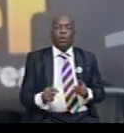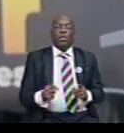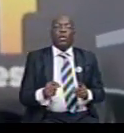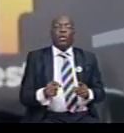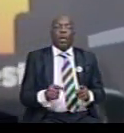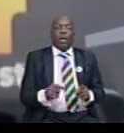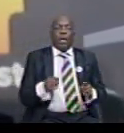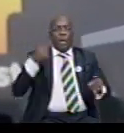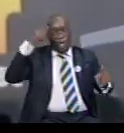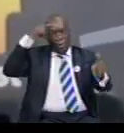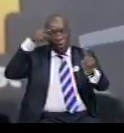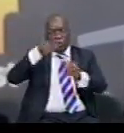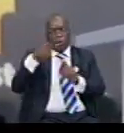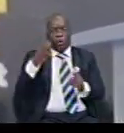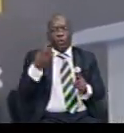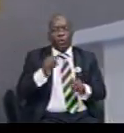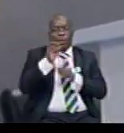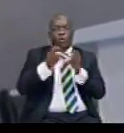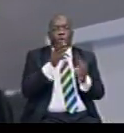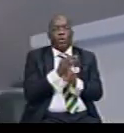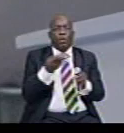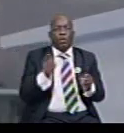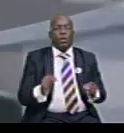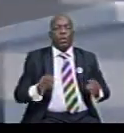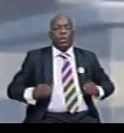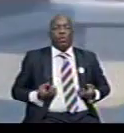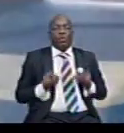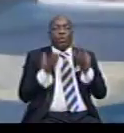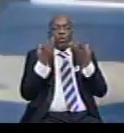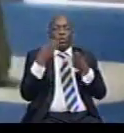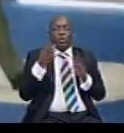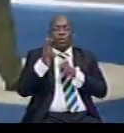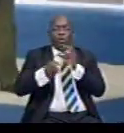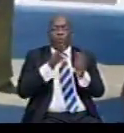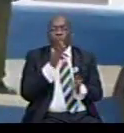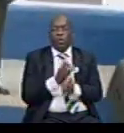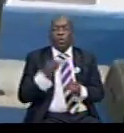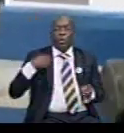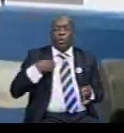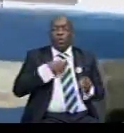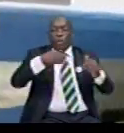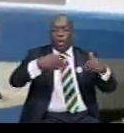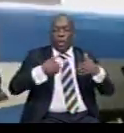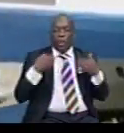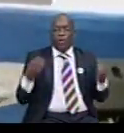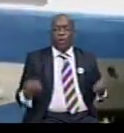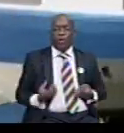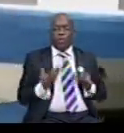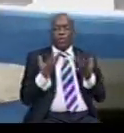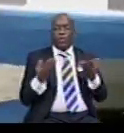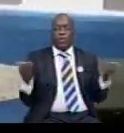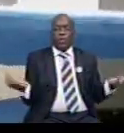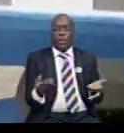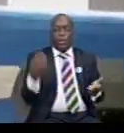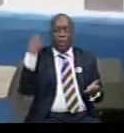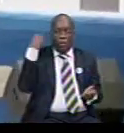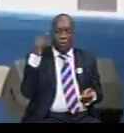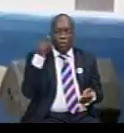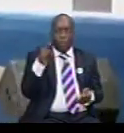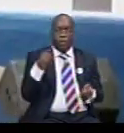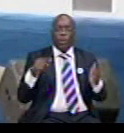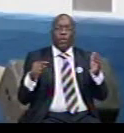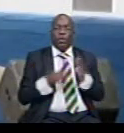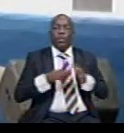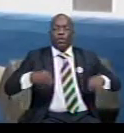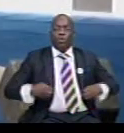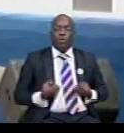the motivation of the world. Come, come, come. We have motivation here for you. Those motivational things don't get